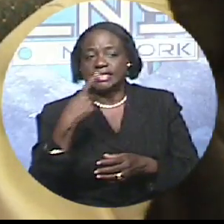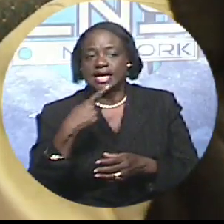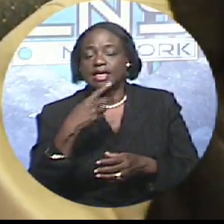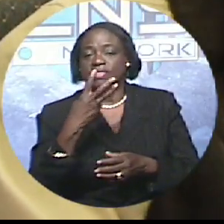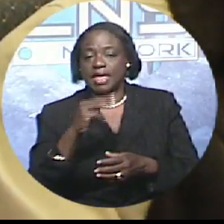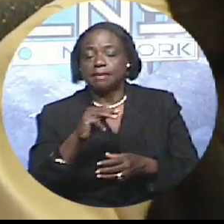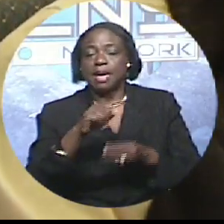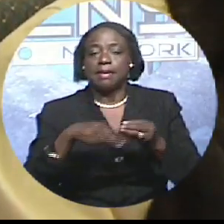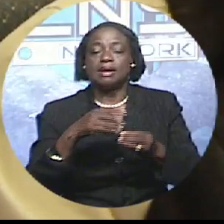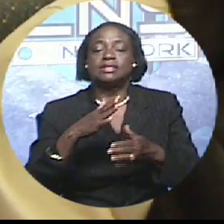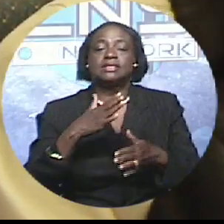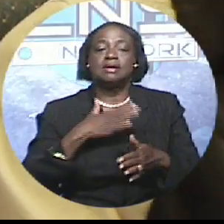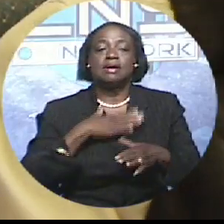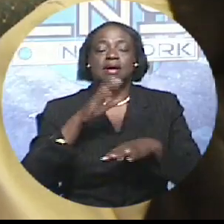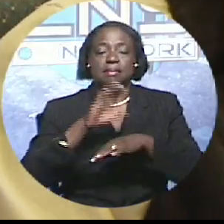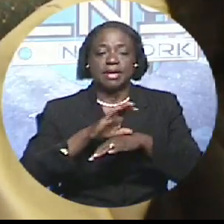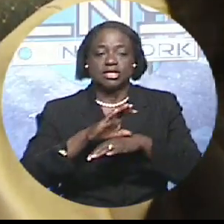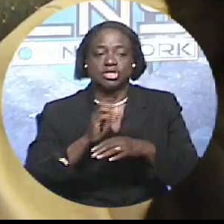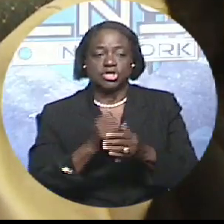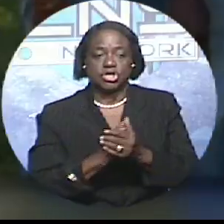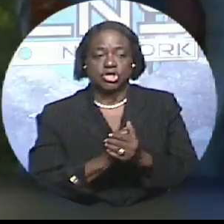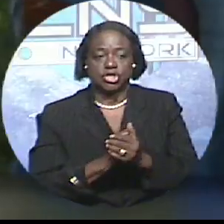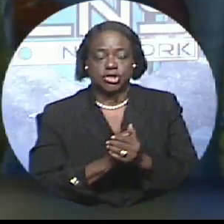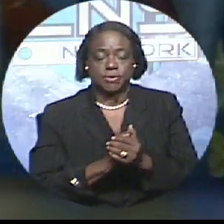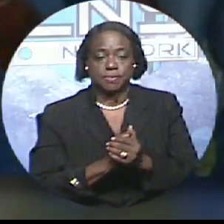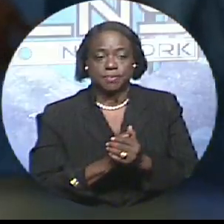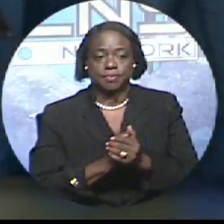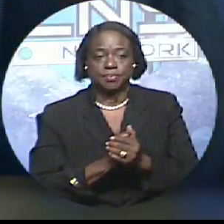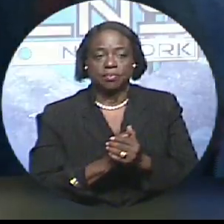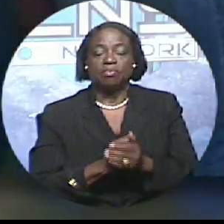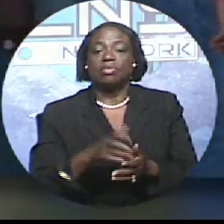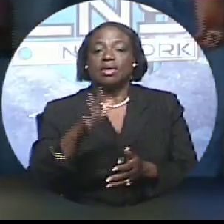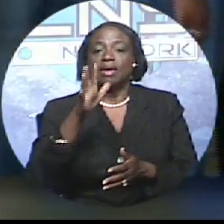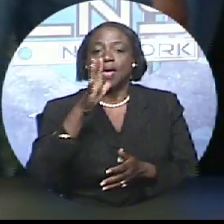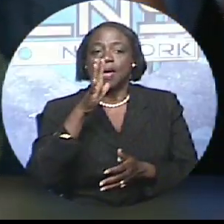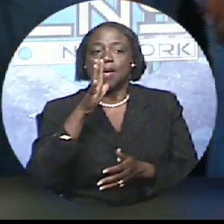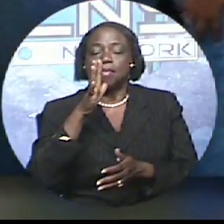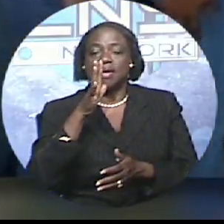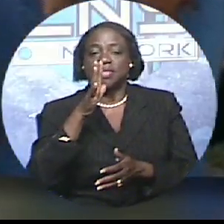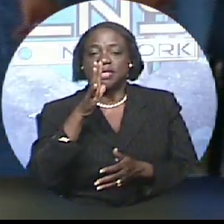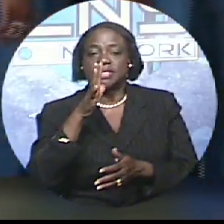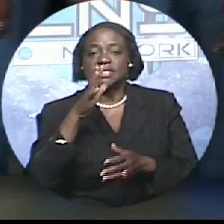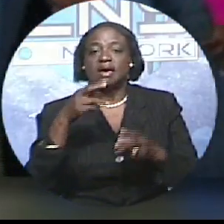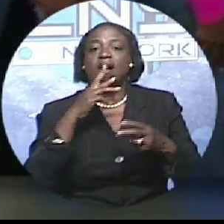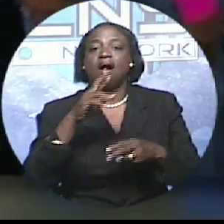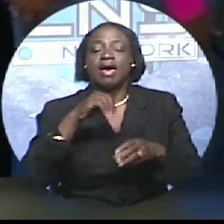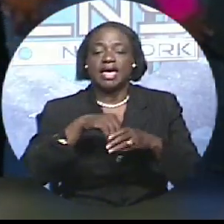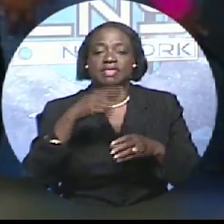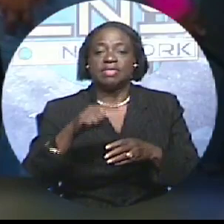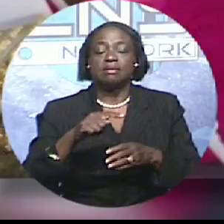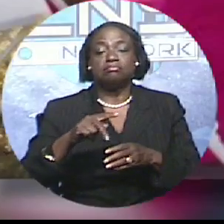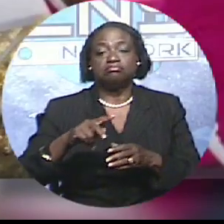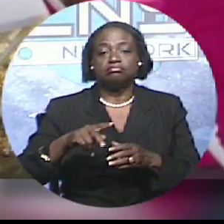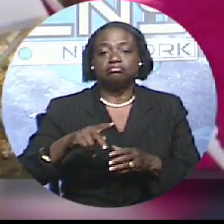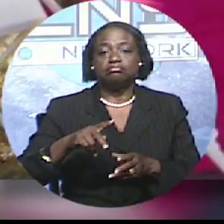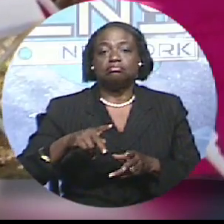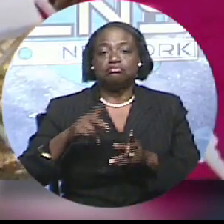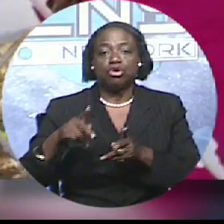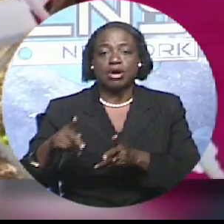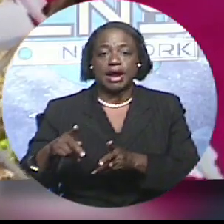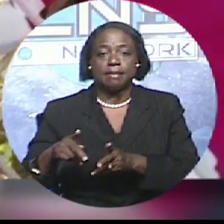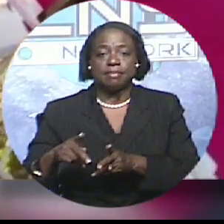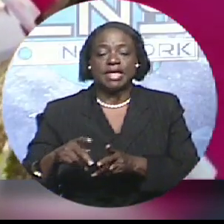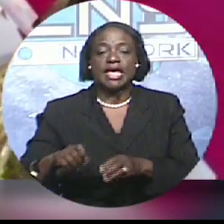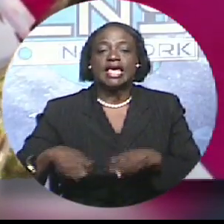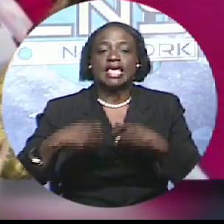is, and the relationship continues. Mothers are also engaged in the program, providing guidance to their juniors.